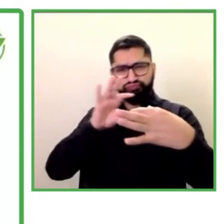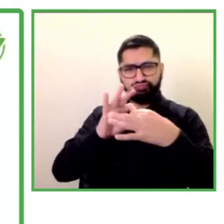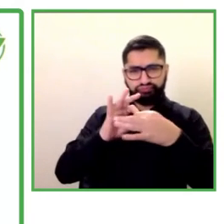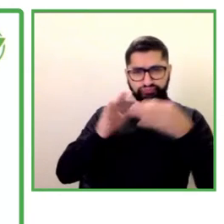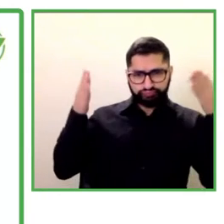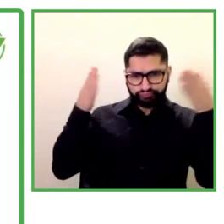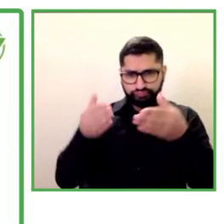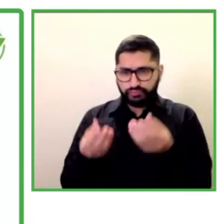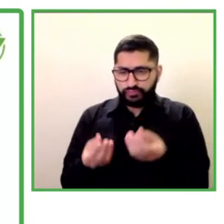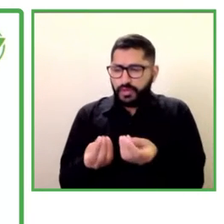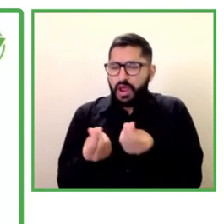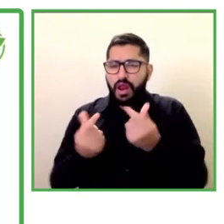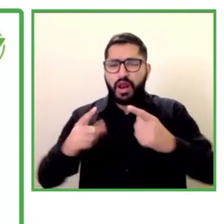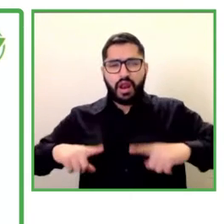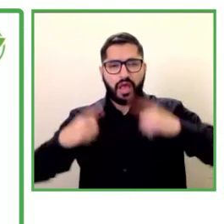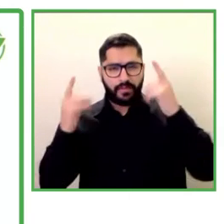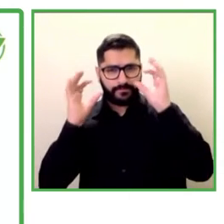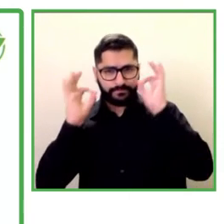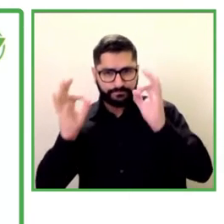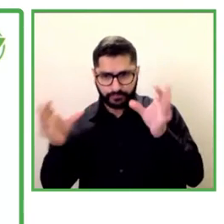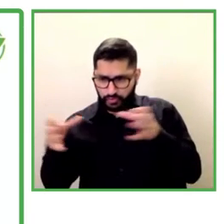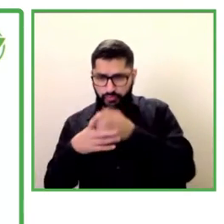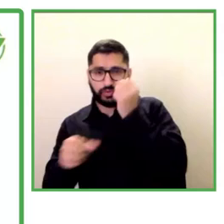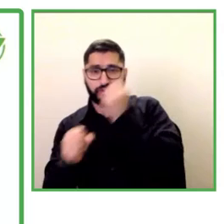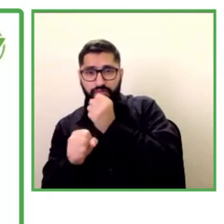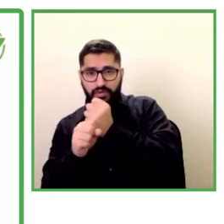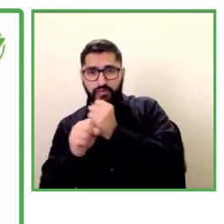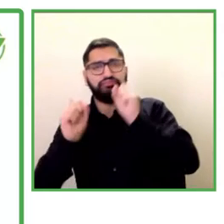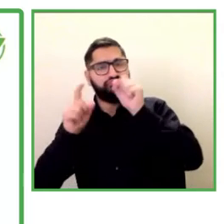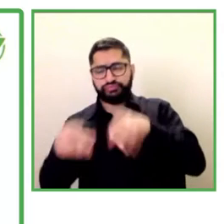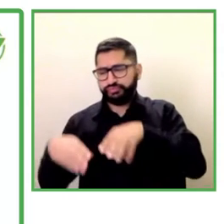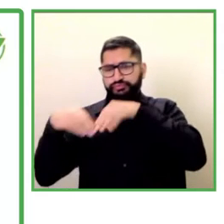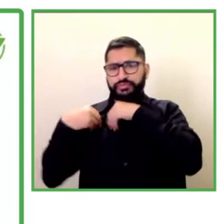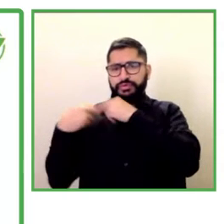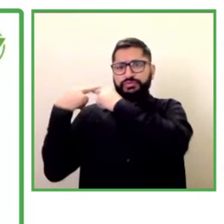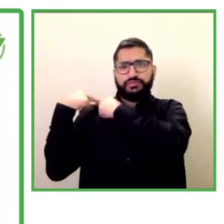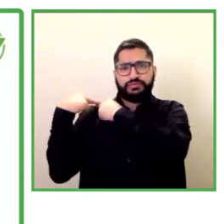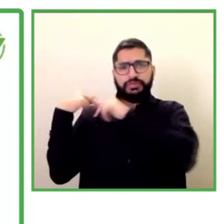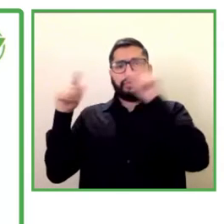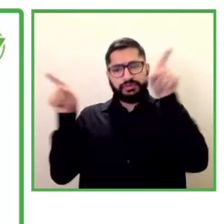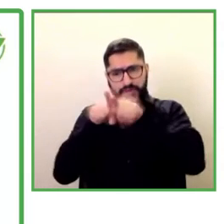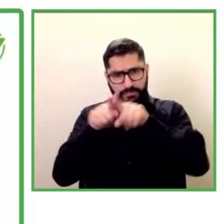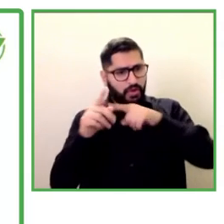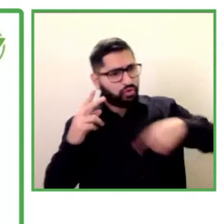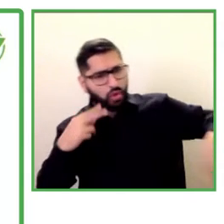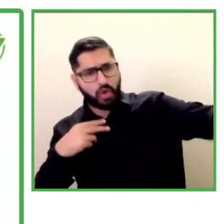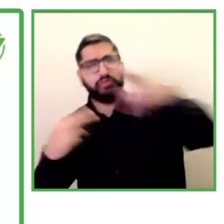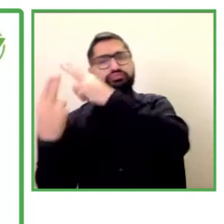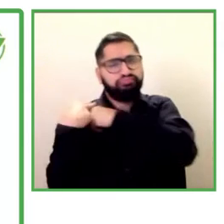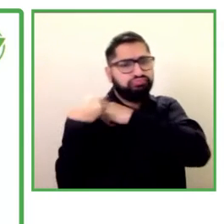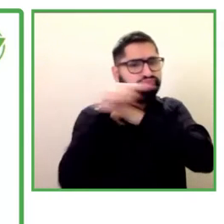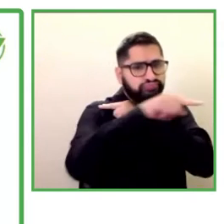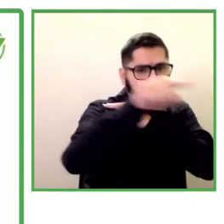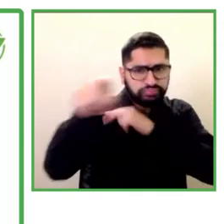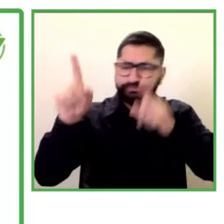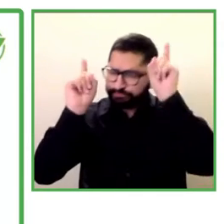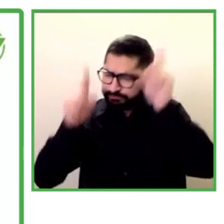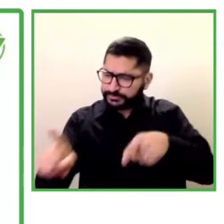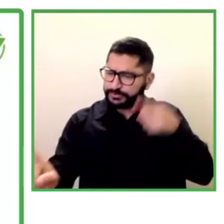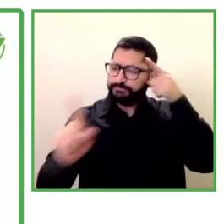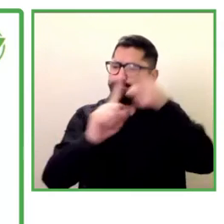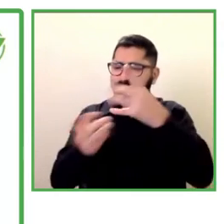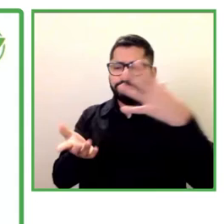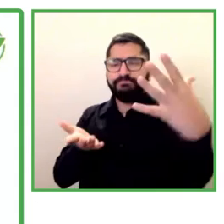it to companies. This has to be permeated into other companies to be able to achieve this inclusion and this dream of a